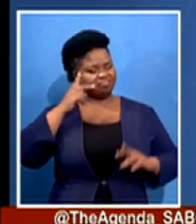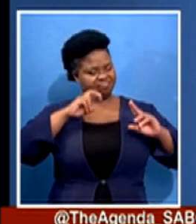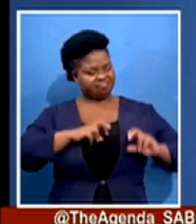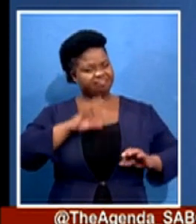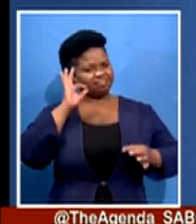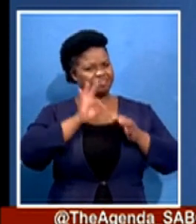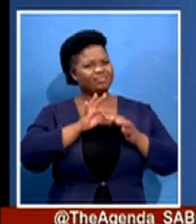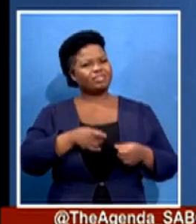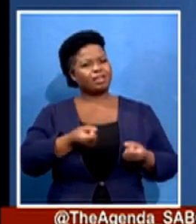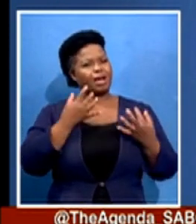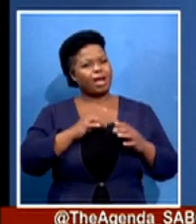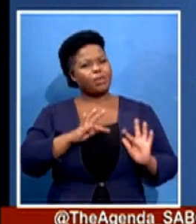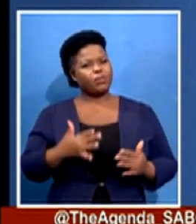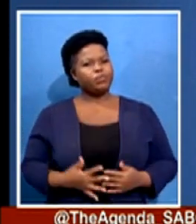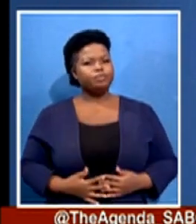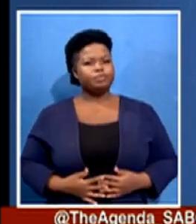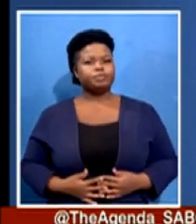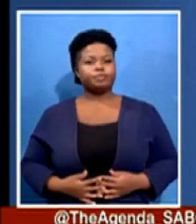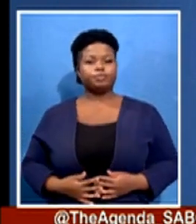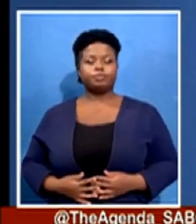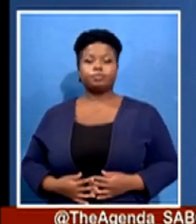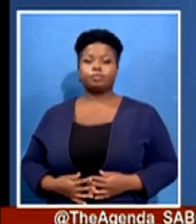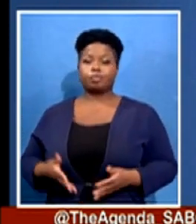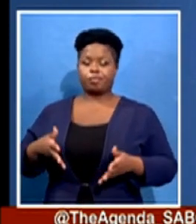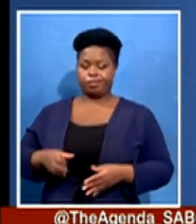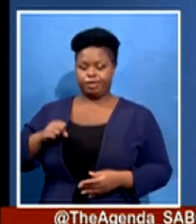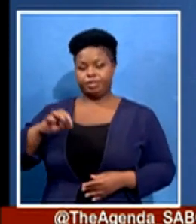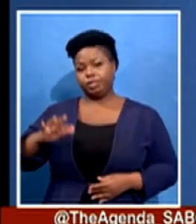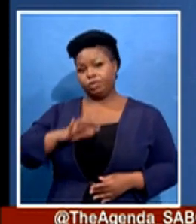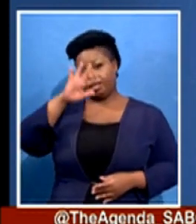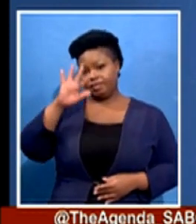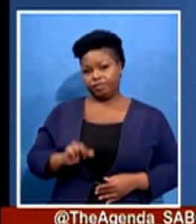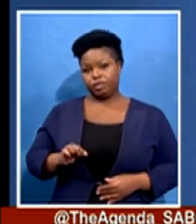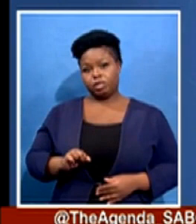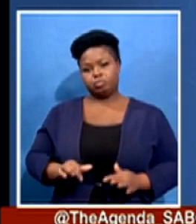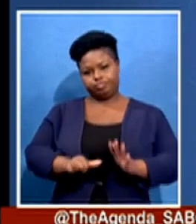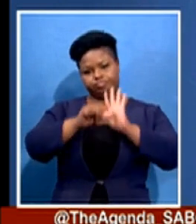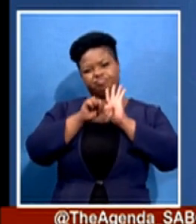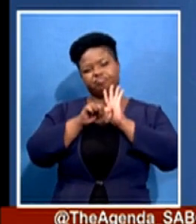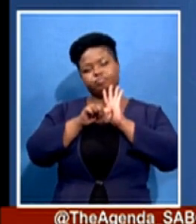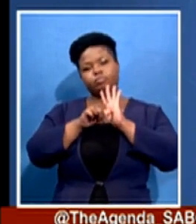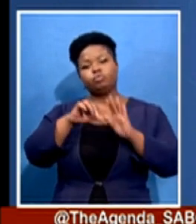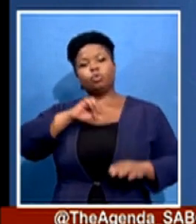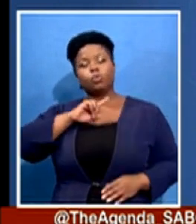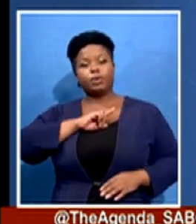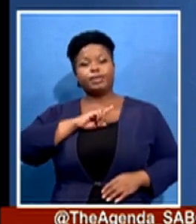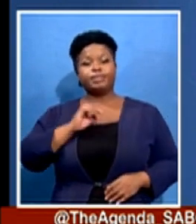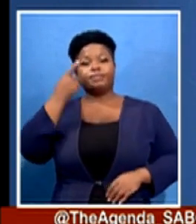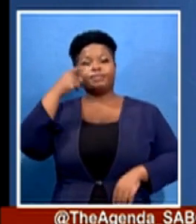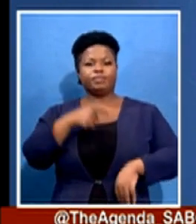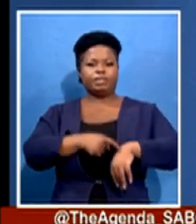Well, for South Africa, it's very significant because it's the first time that even in